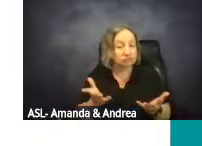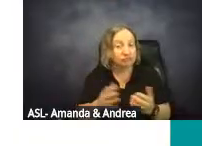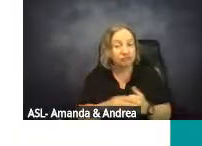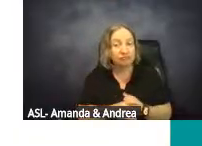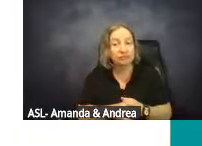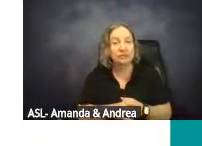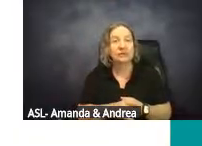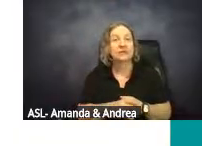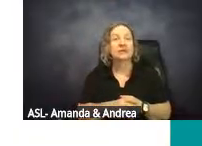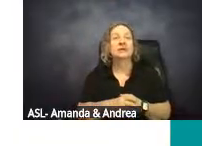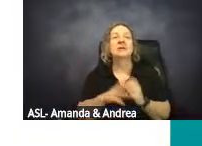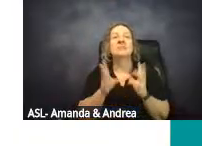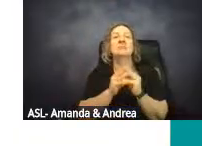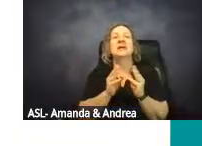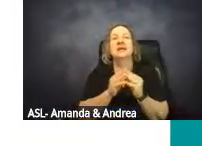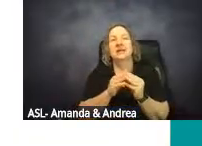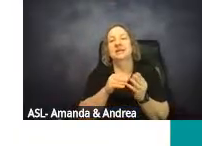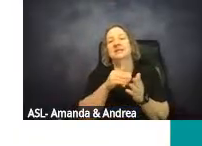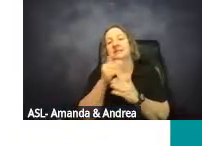Here are the meetings,